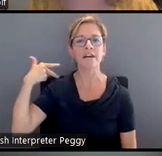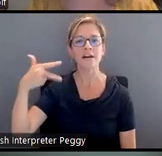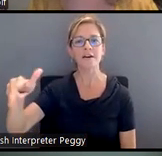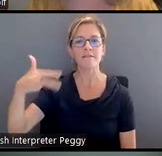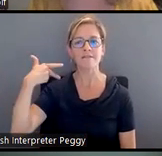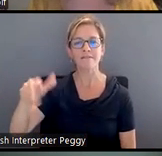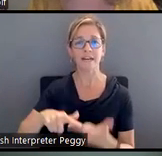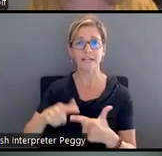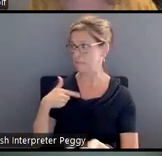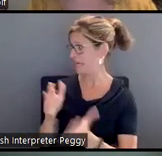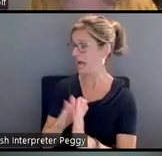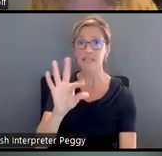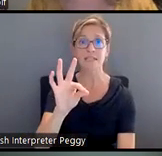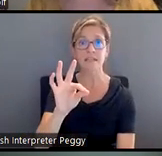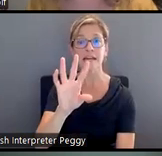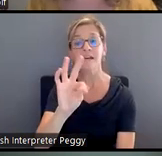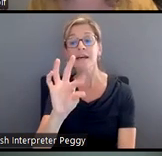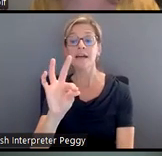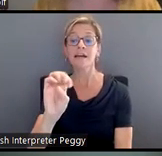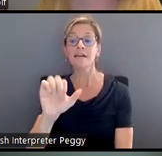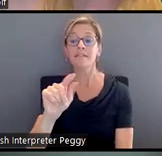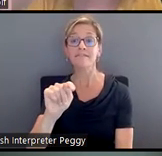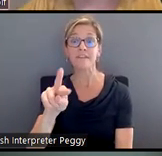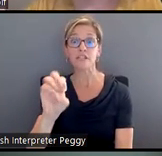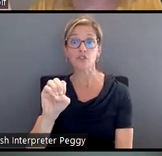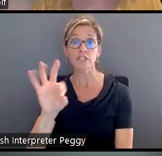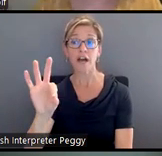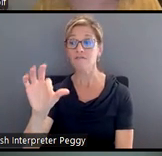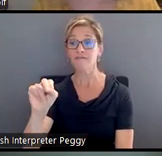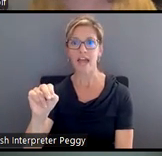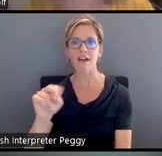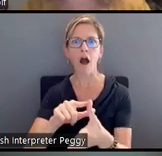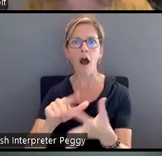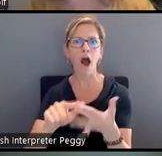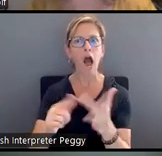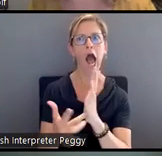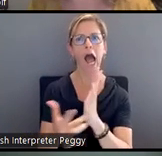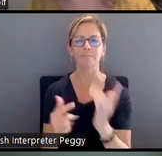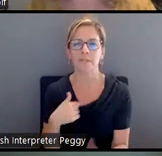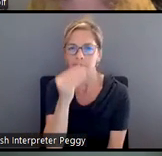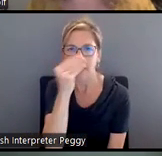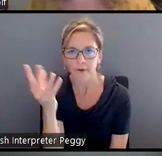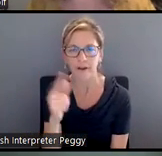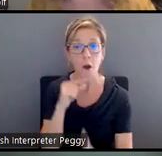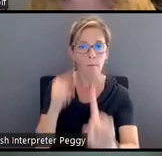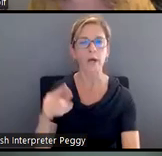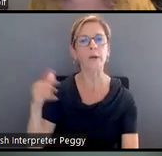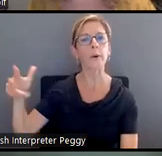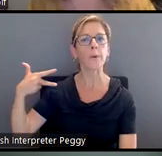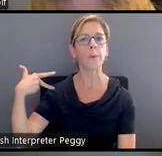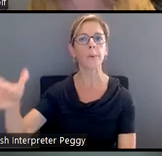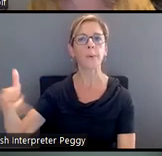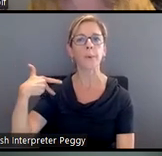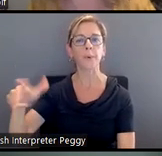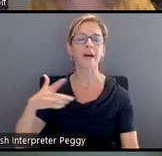about the features of the fan, I don't know, it spins, it has a cord I pull, I don't really care. What do I love about this fan? I've gone from feeling